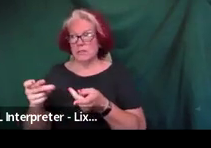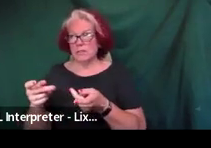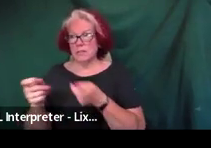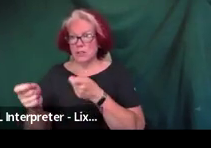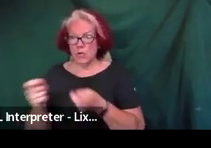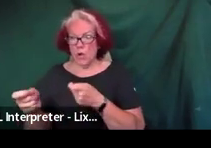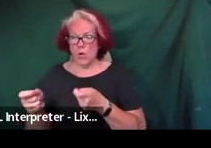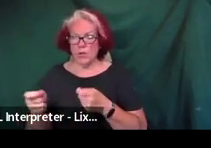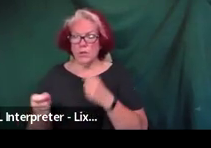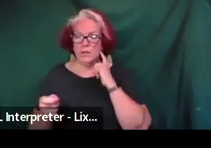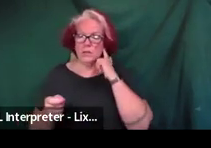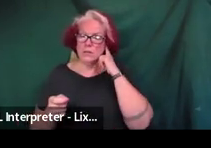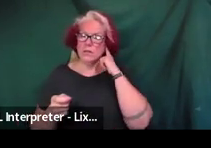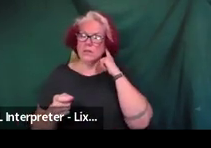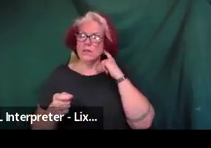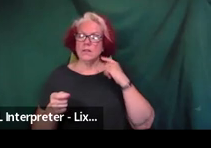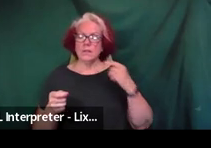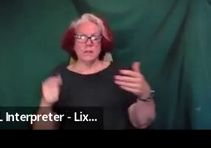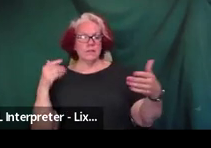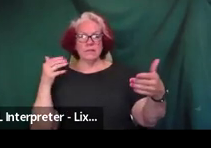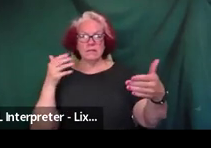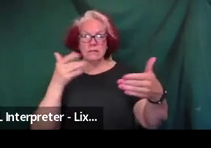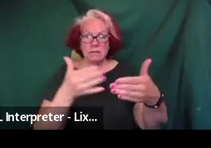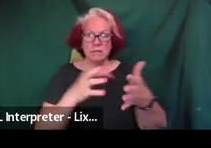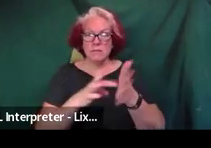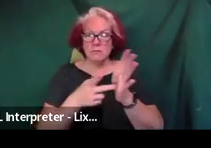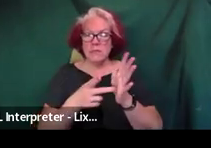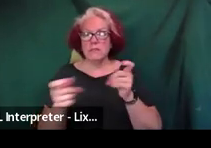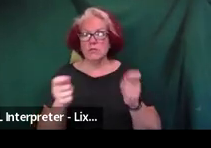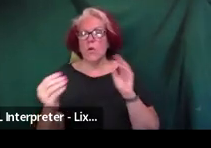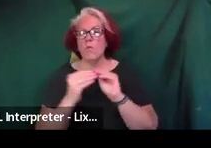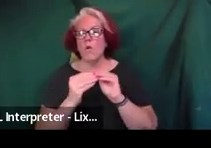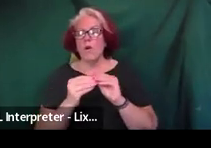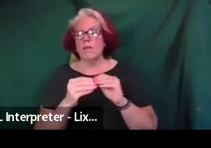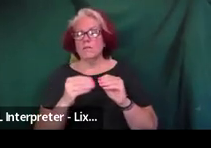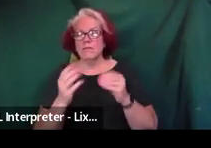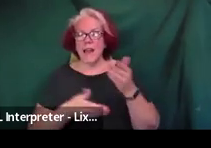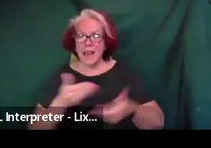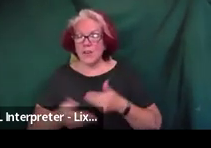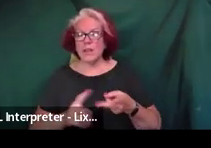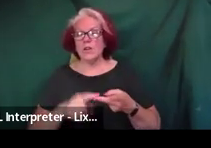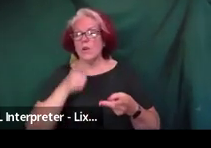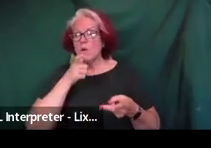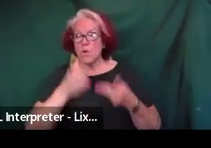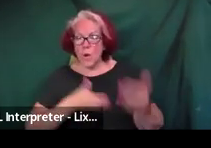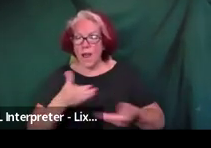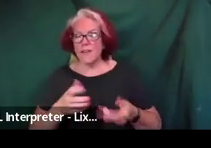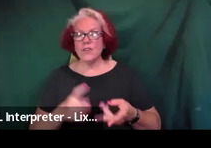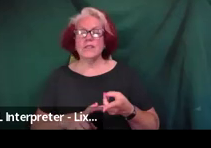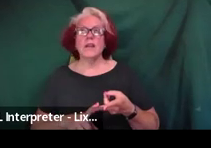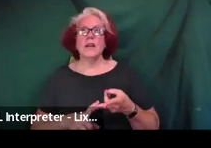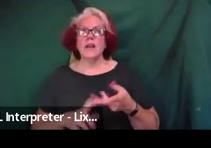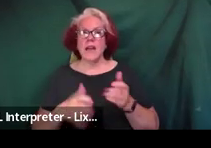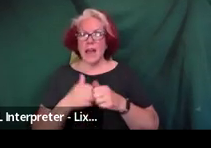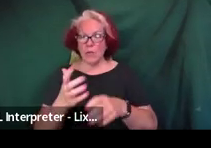more control over your hiring, who hires, how they get approved at every step along the way, and